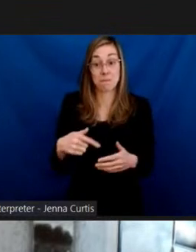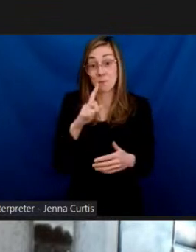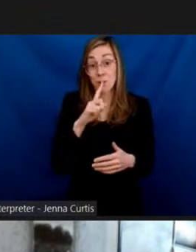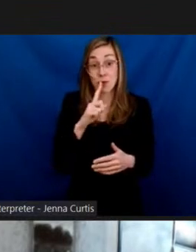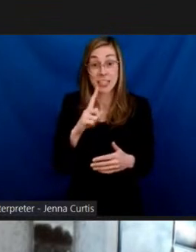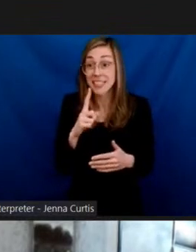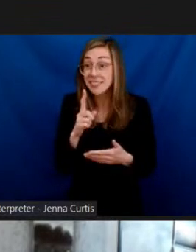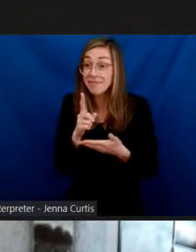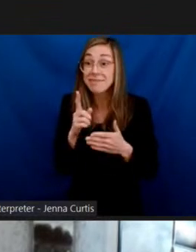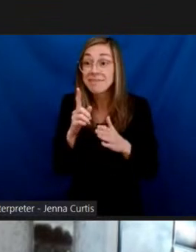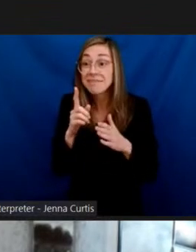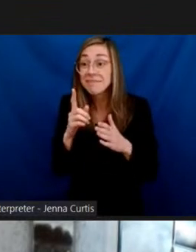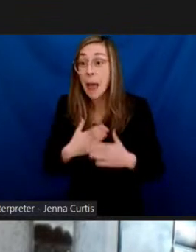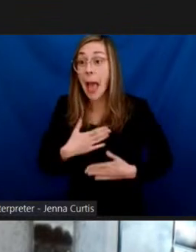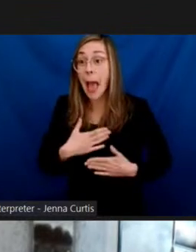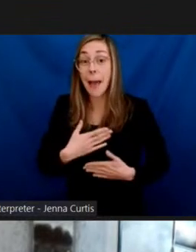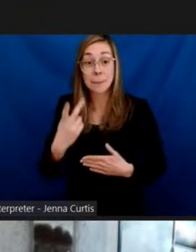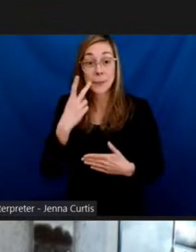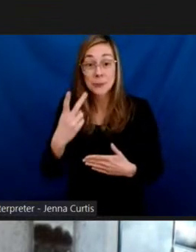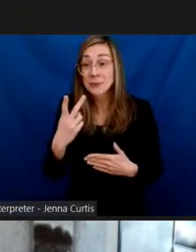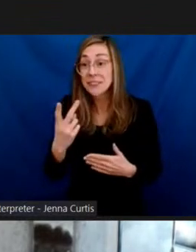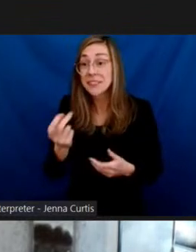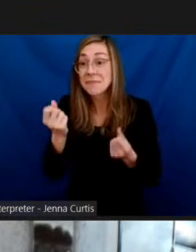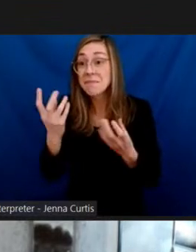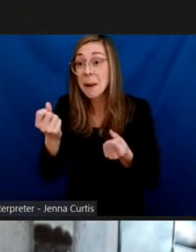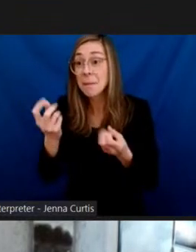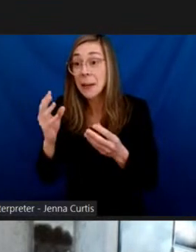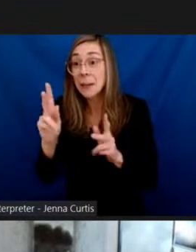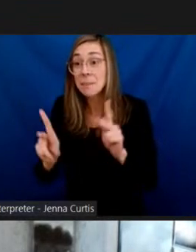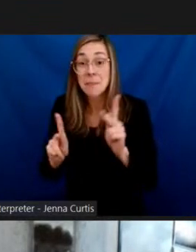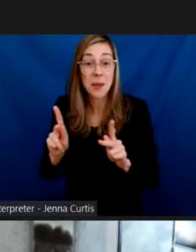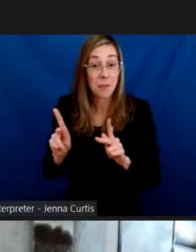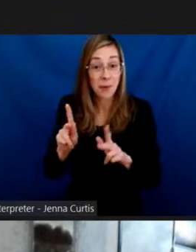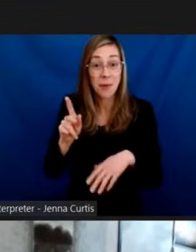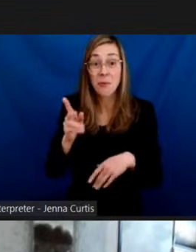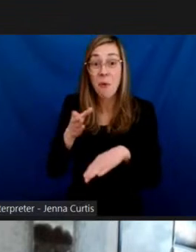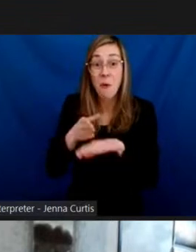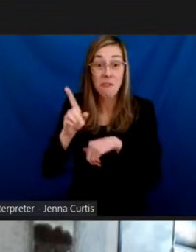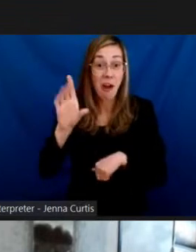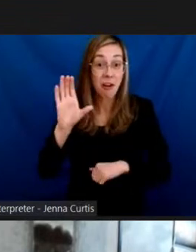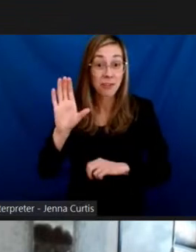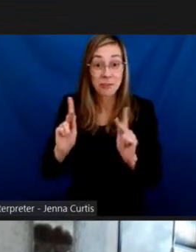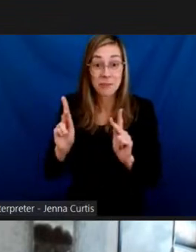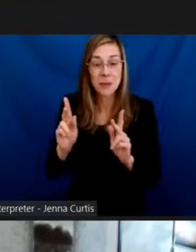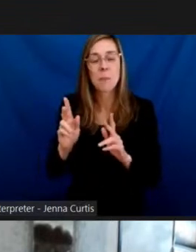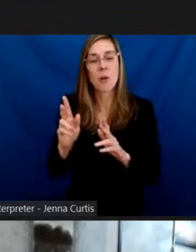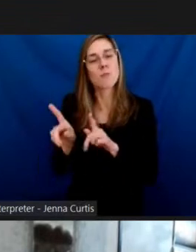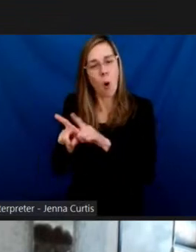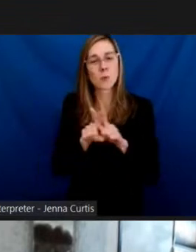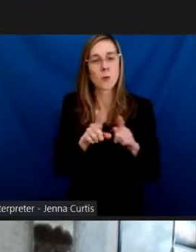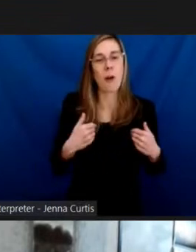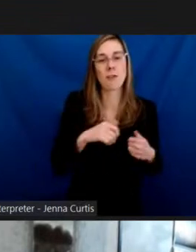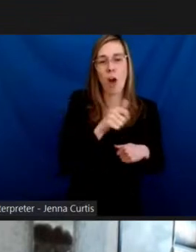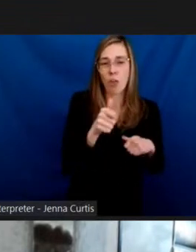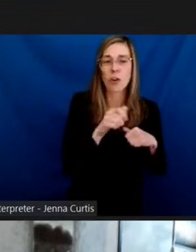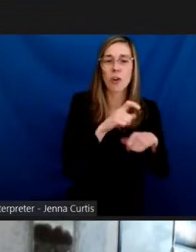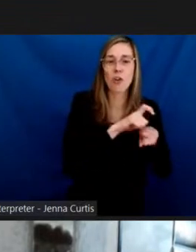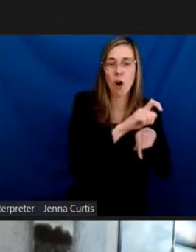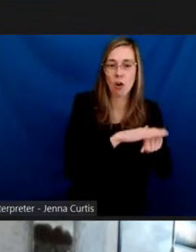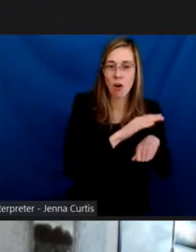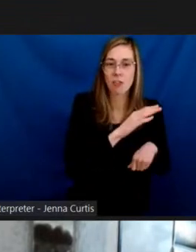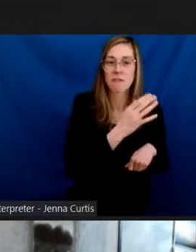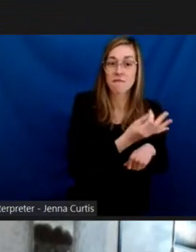this call tonight. And this is in addition to a call we did on Friday. I also participated in a community forum